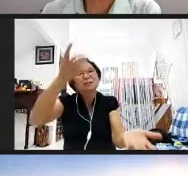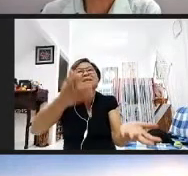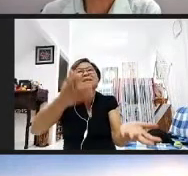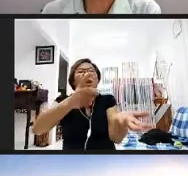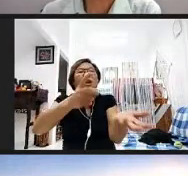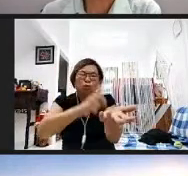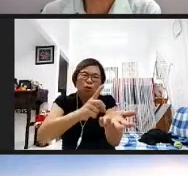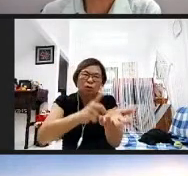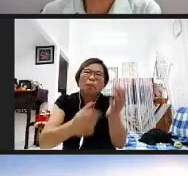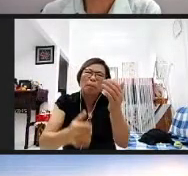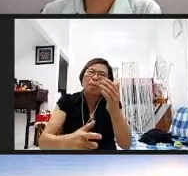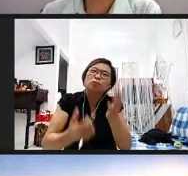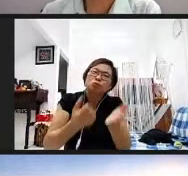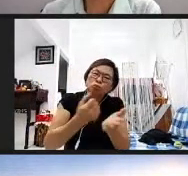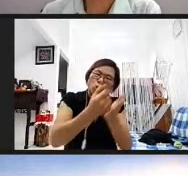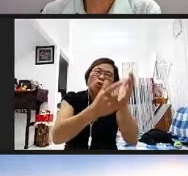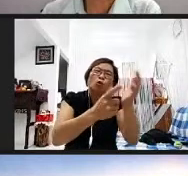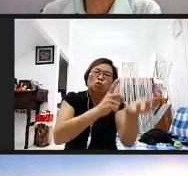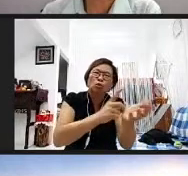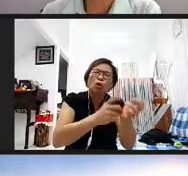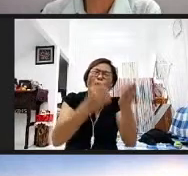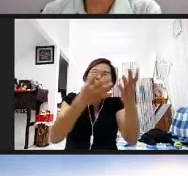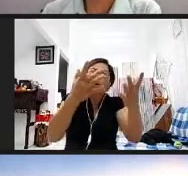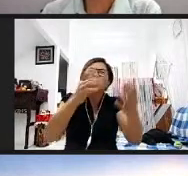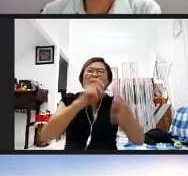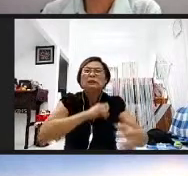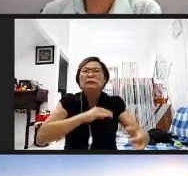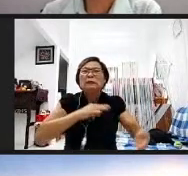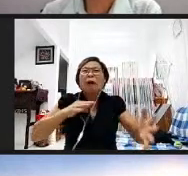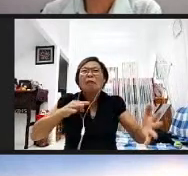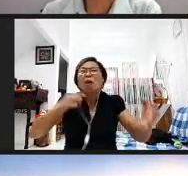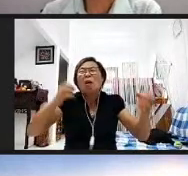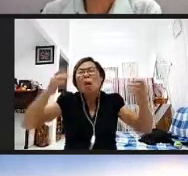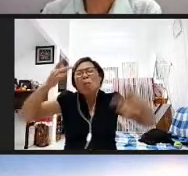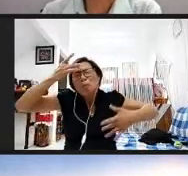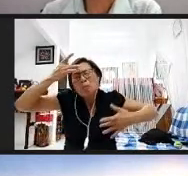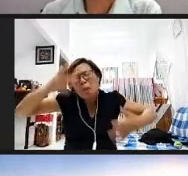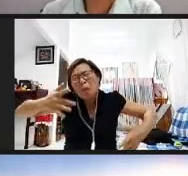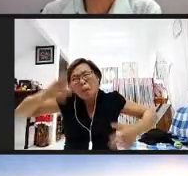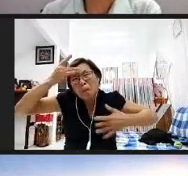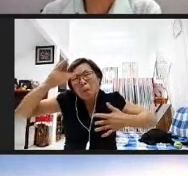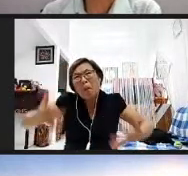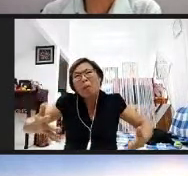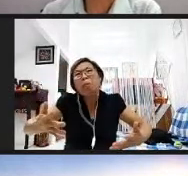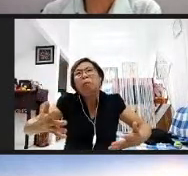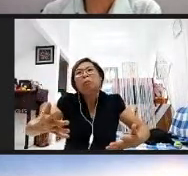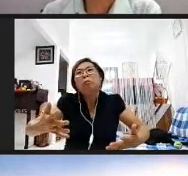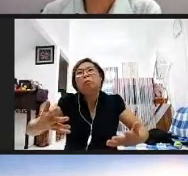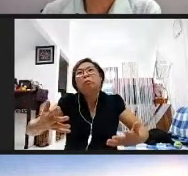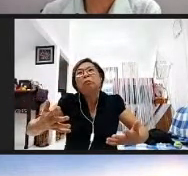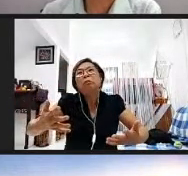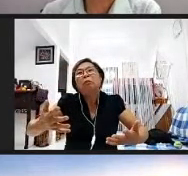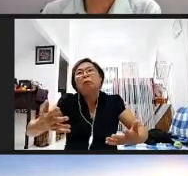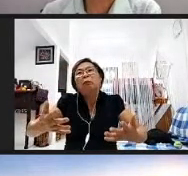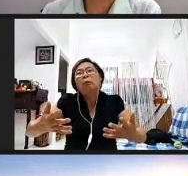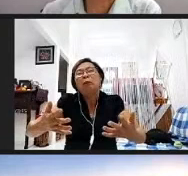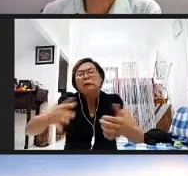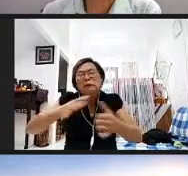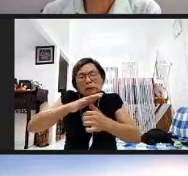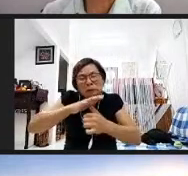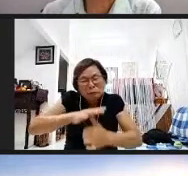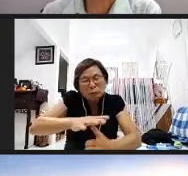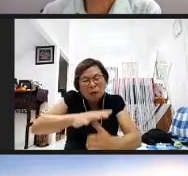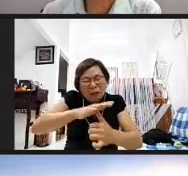staff were affected because a lot of patients in the hospital. Naturally, they were affected. There was increased stress,